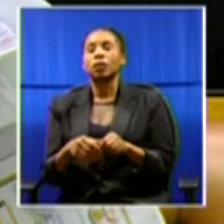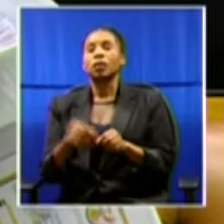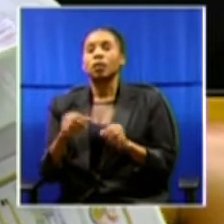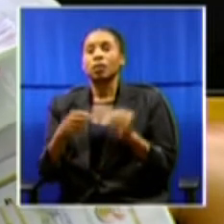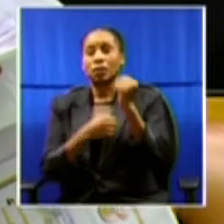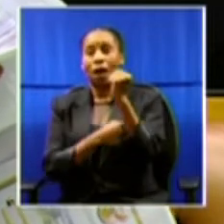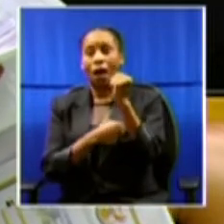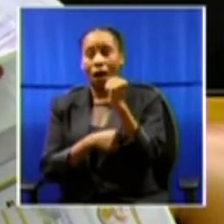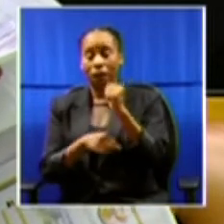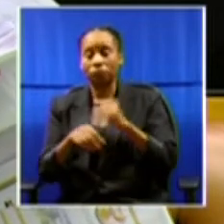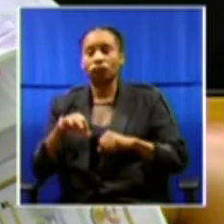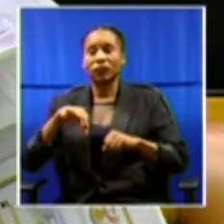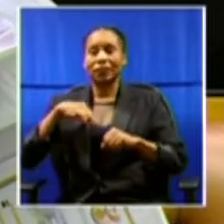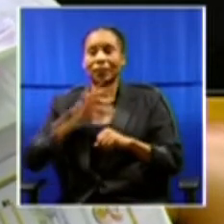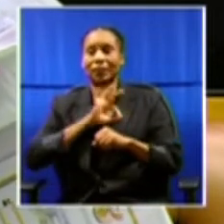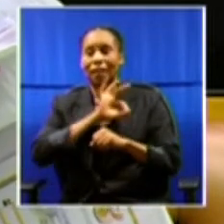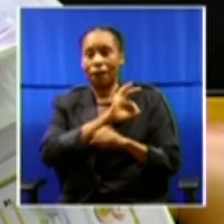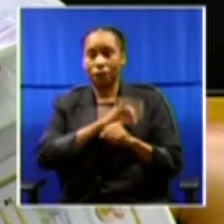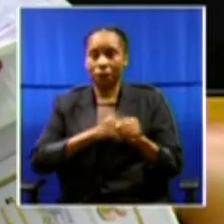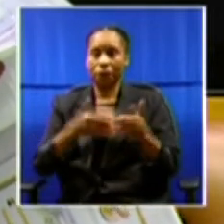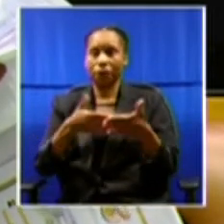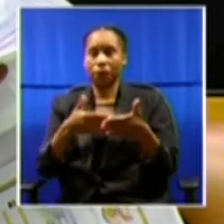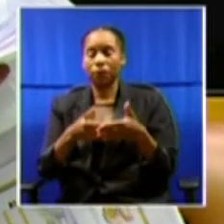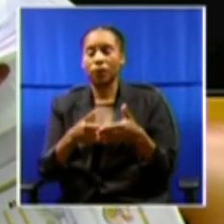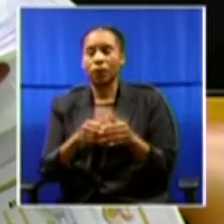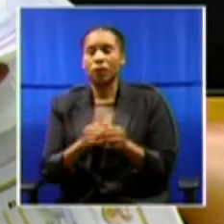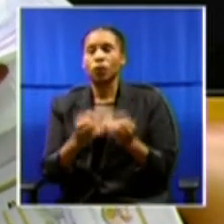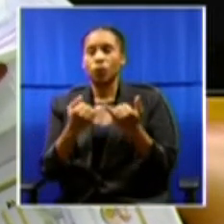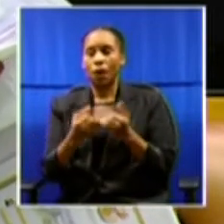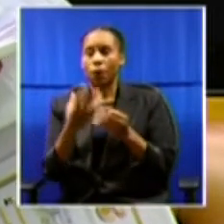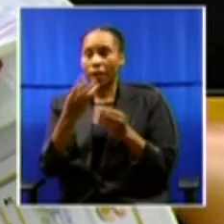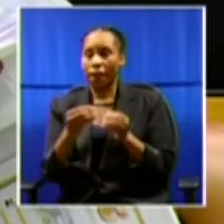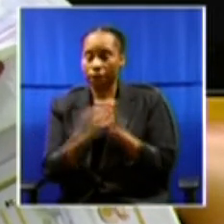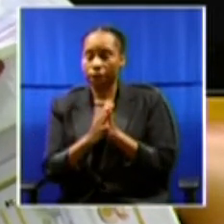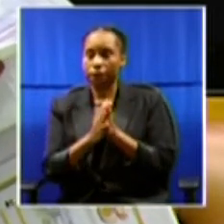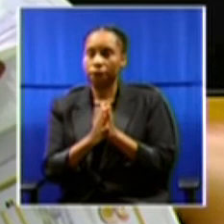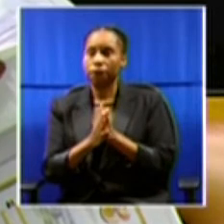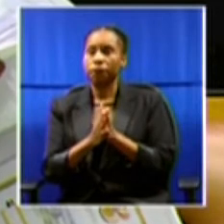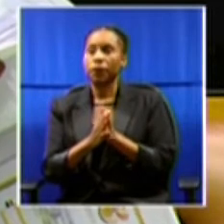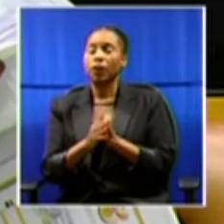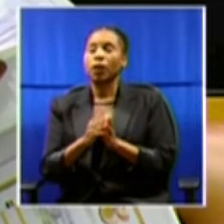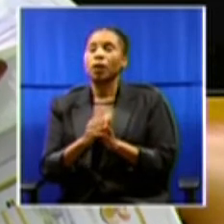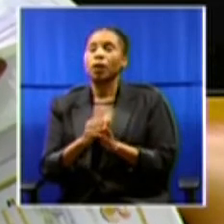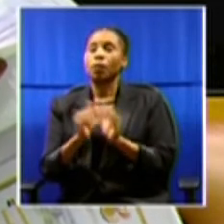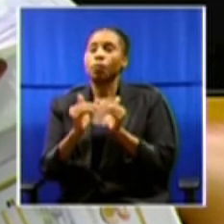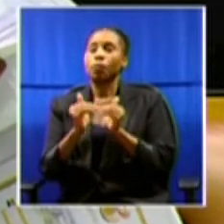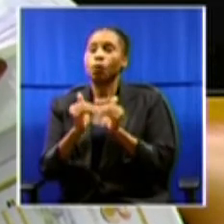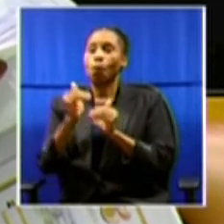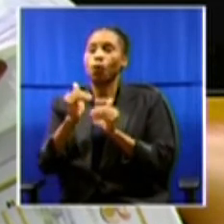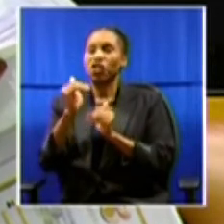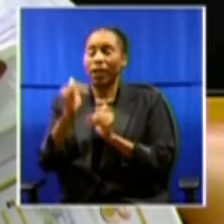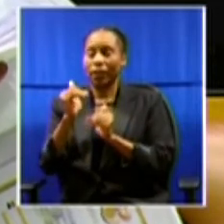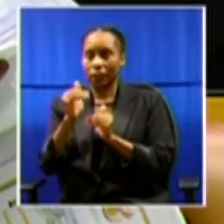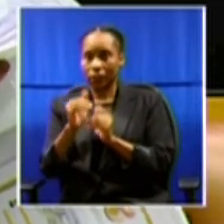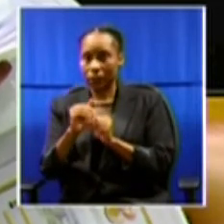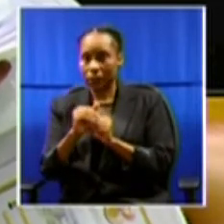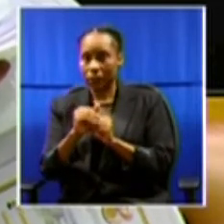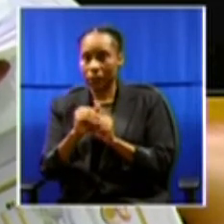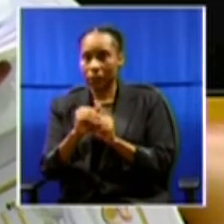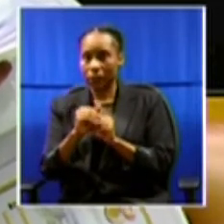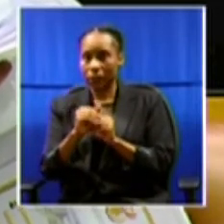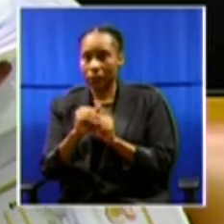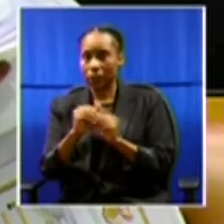175 post-promotion were advertised. There are 13 posts that were, have